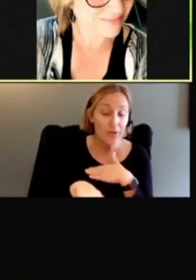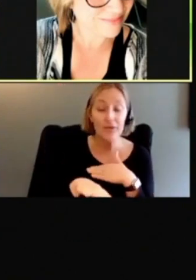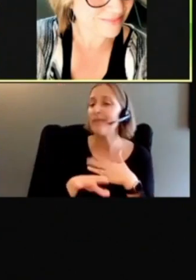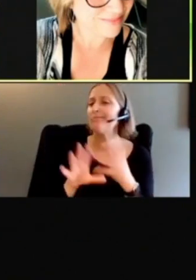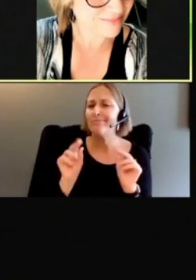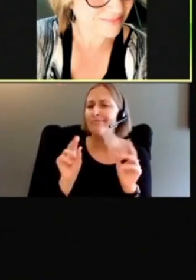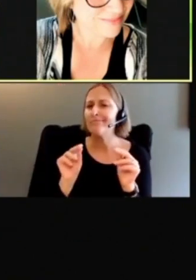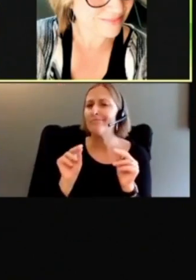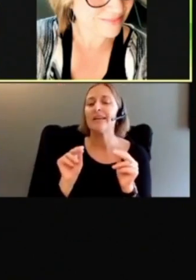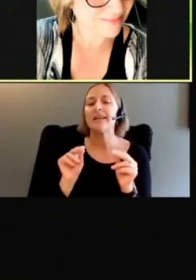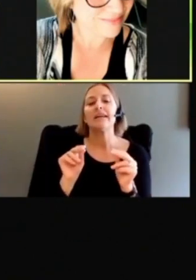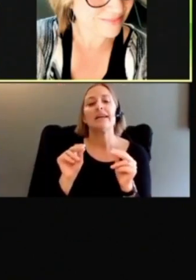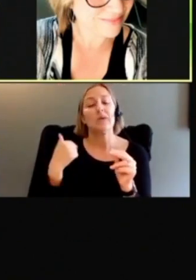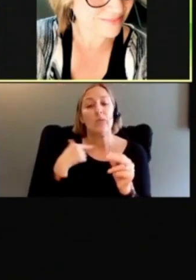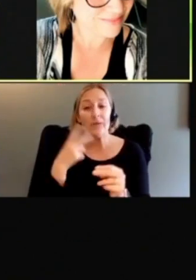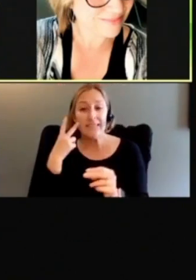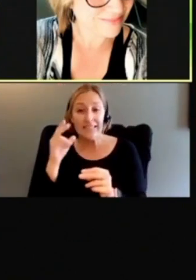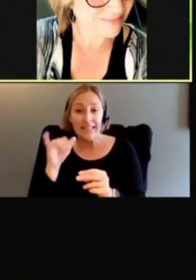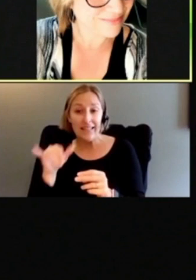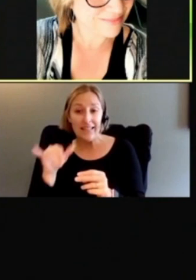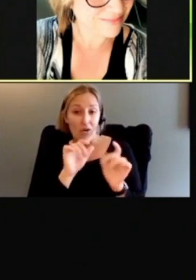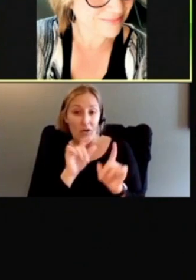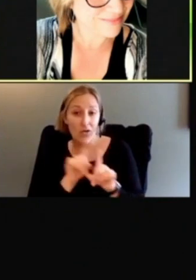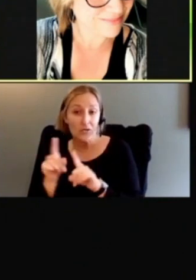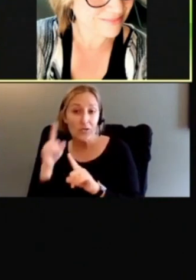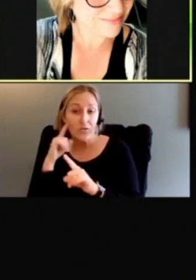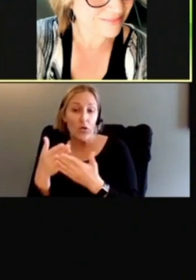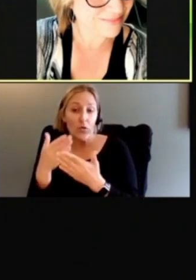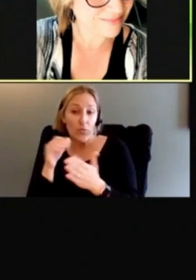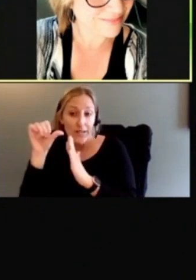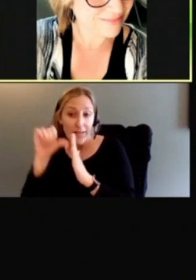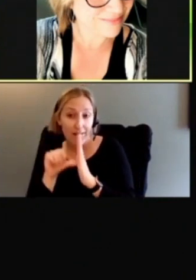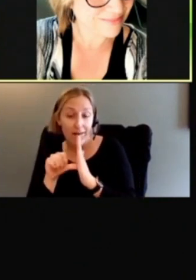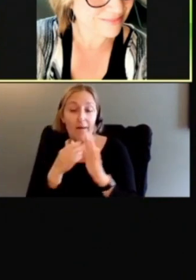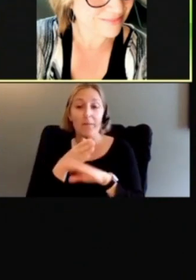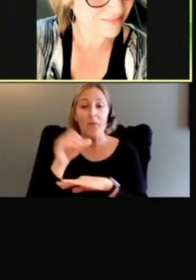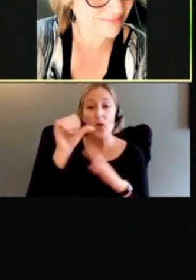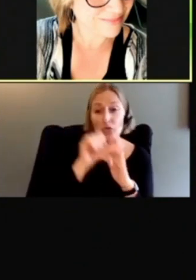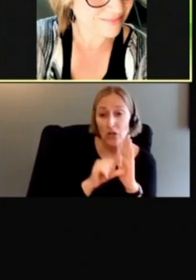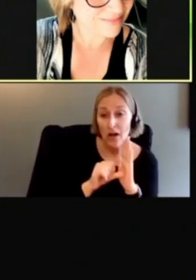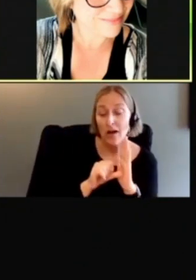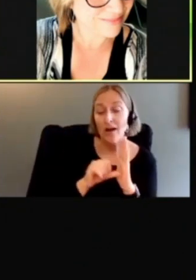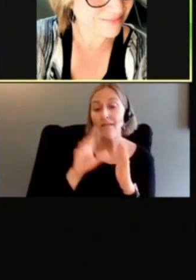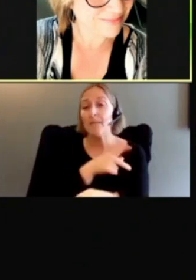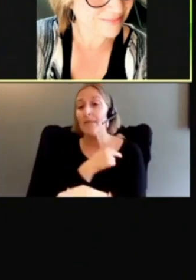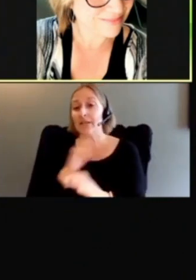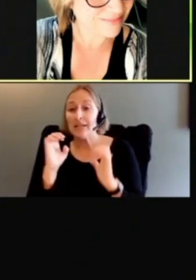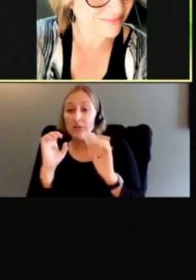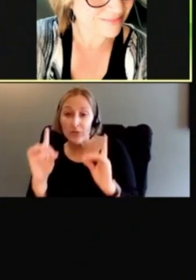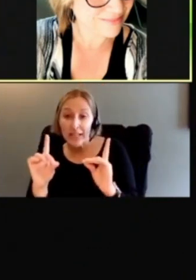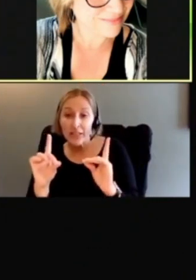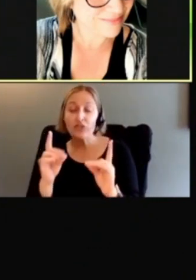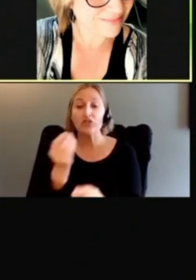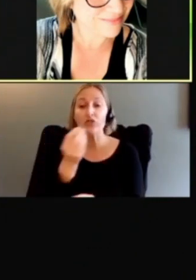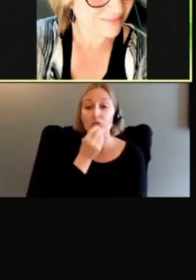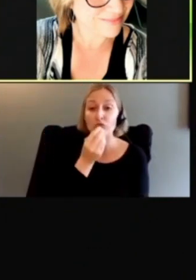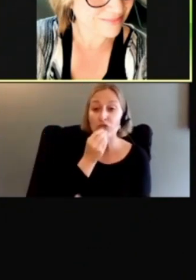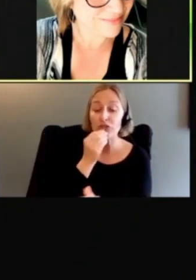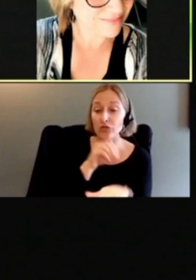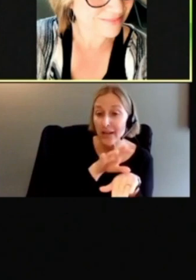like pre-op and post-op patient education, nutritional counseling, diabetes